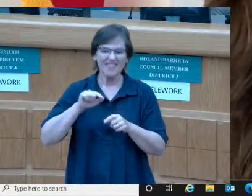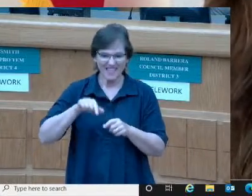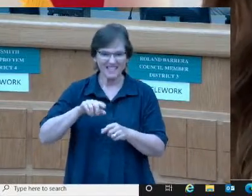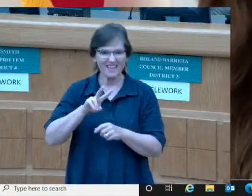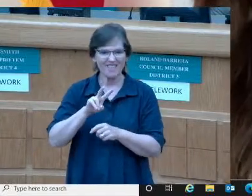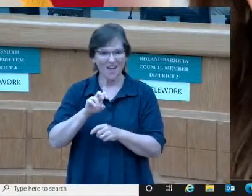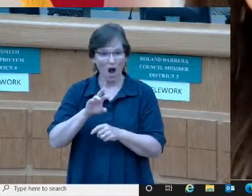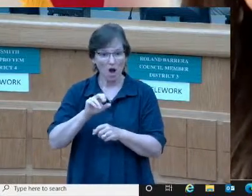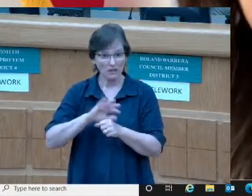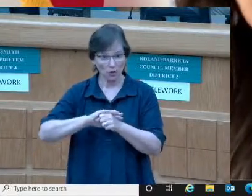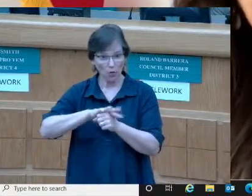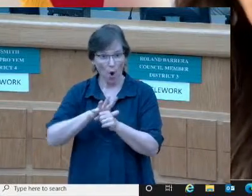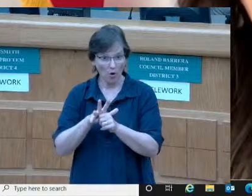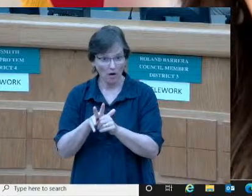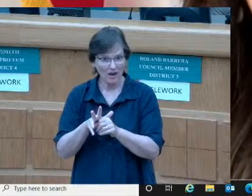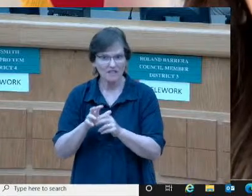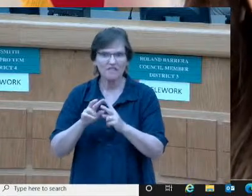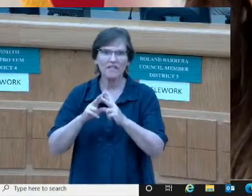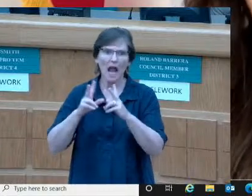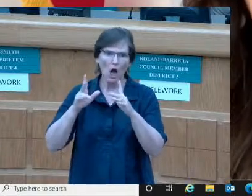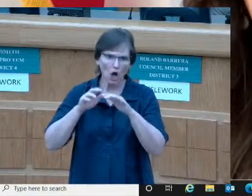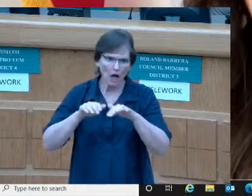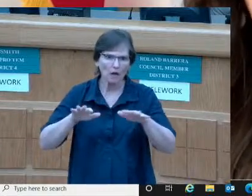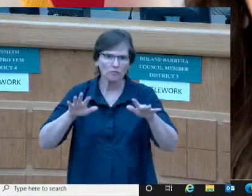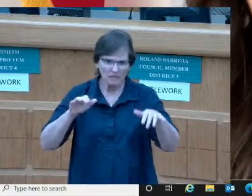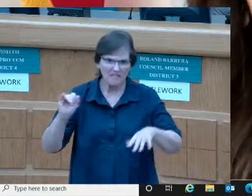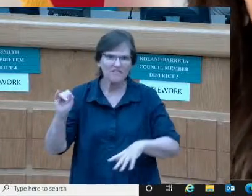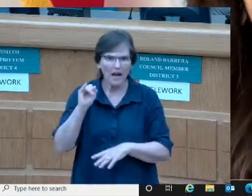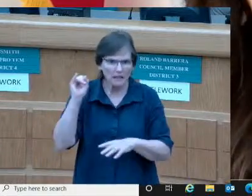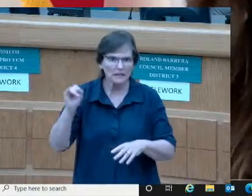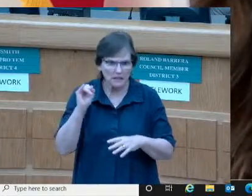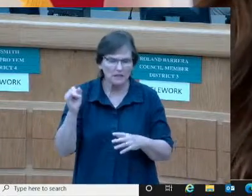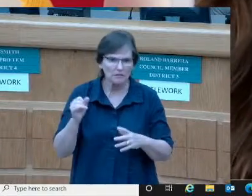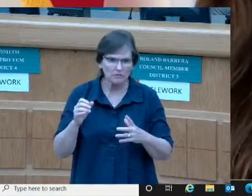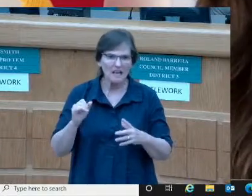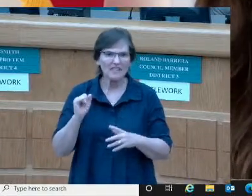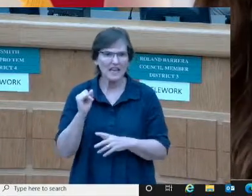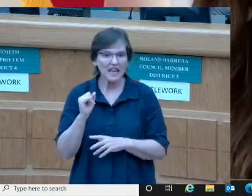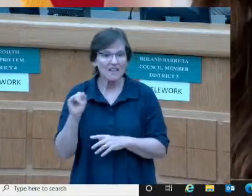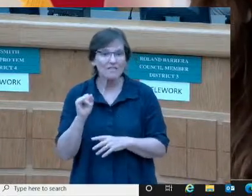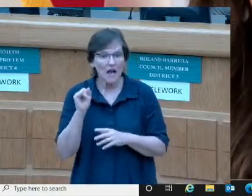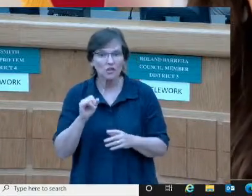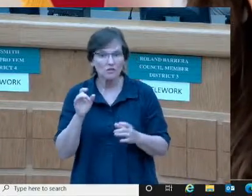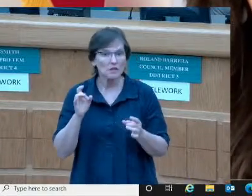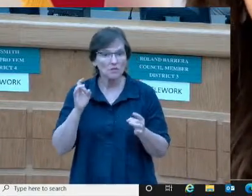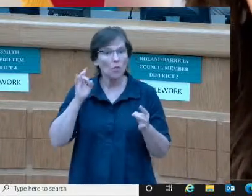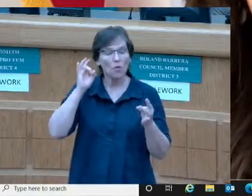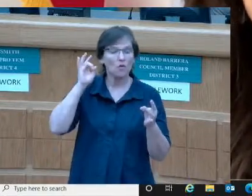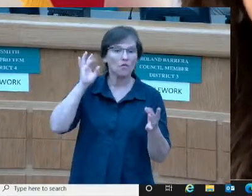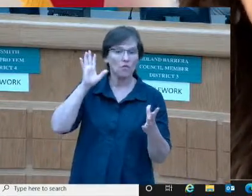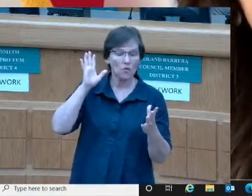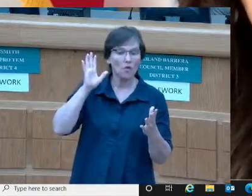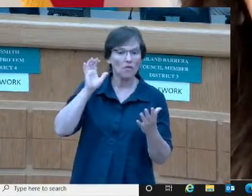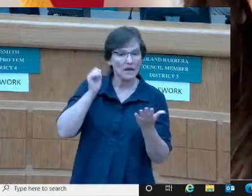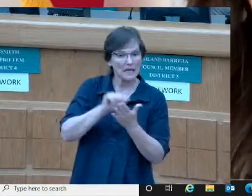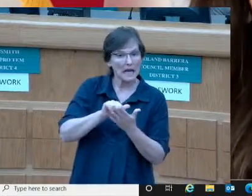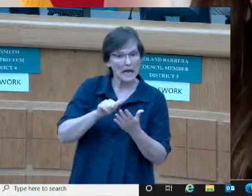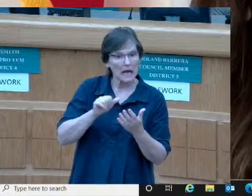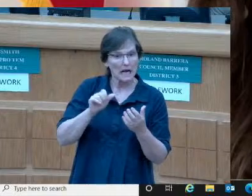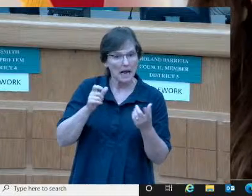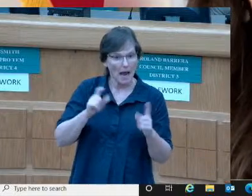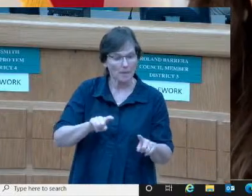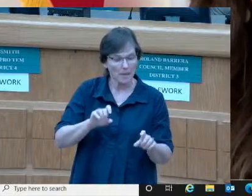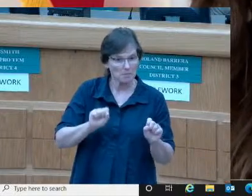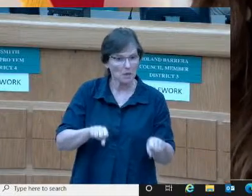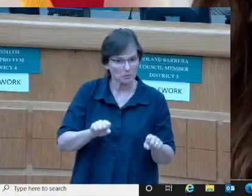virus. And it is possible to do everything right and do something very necessary